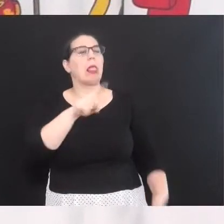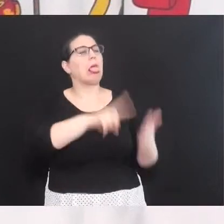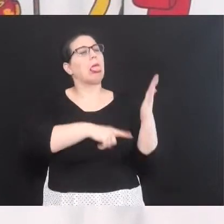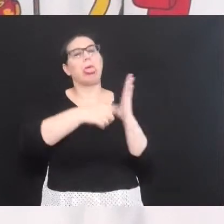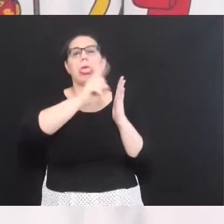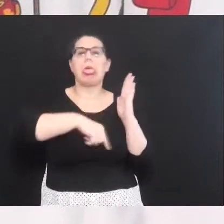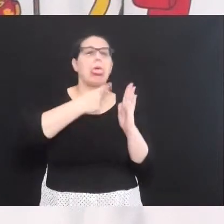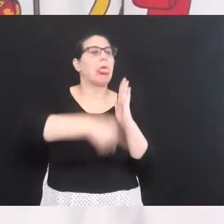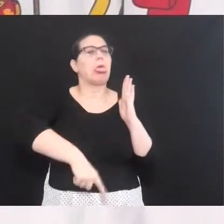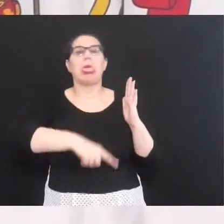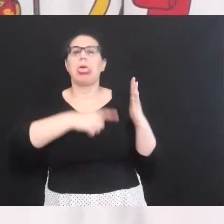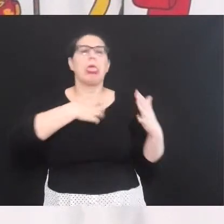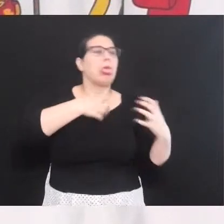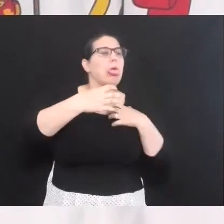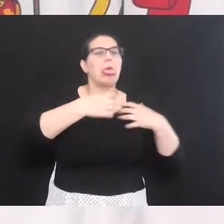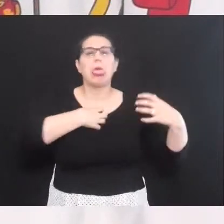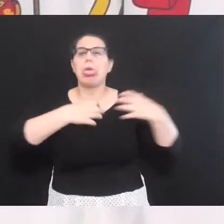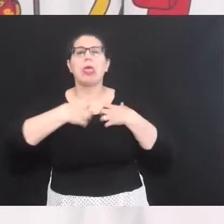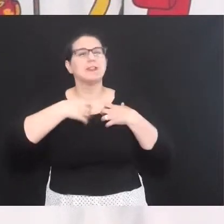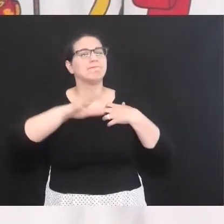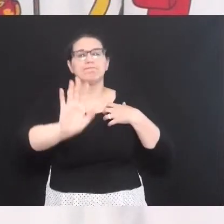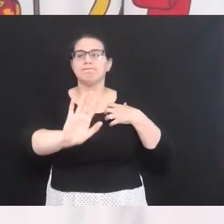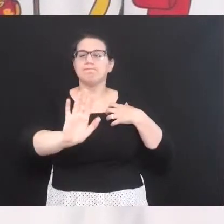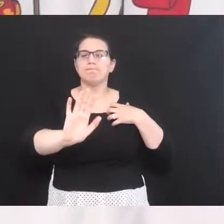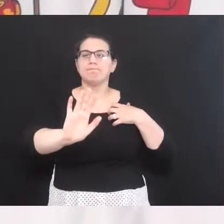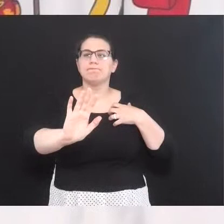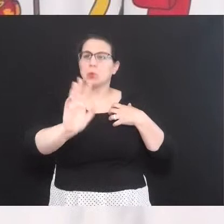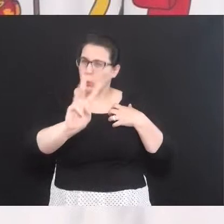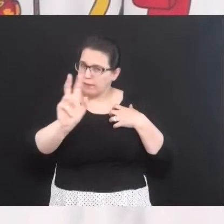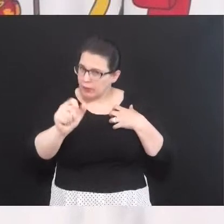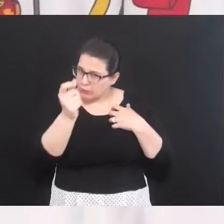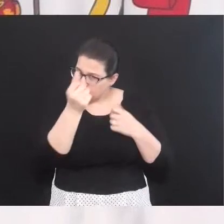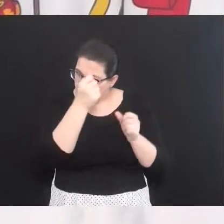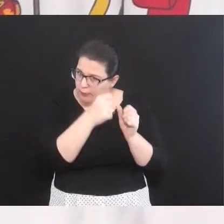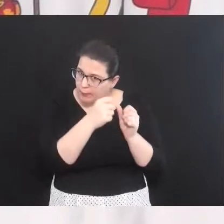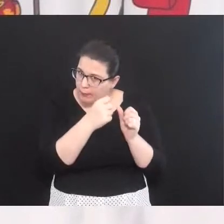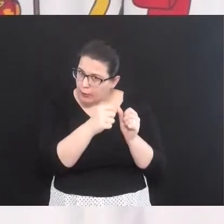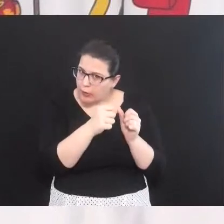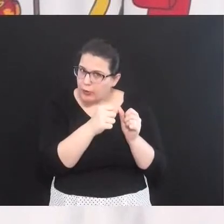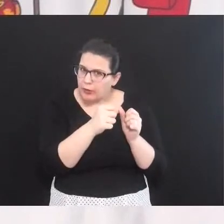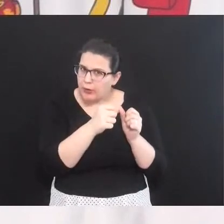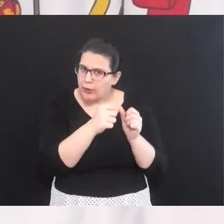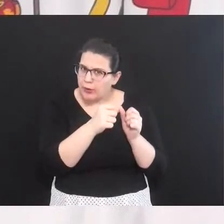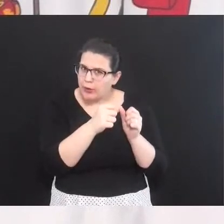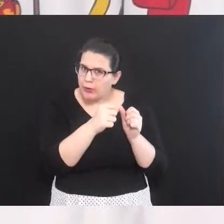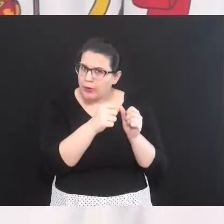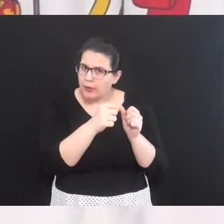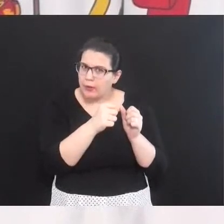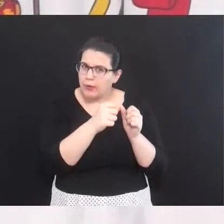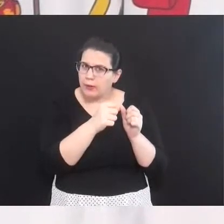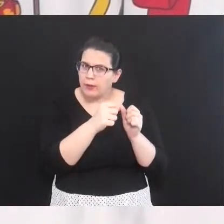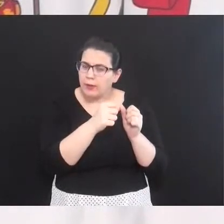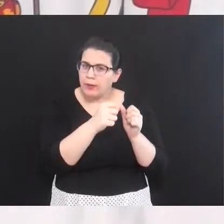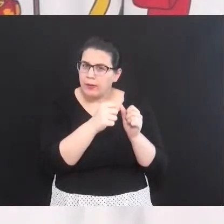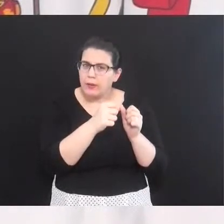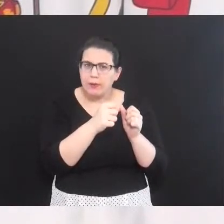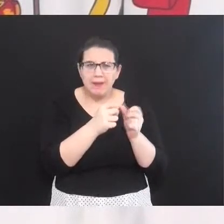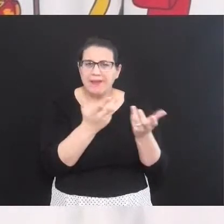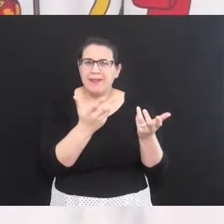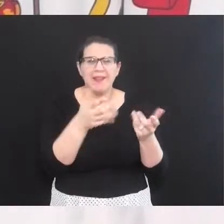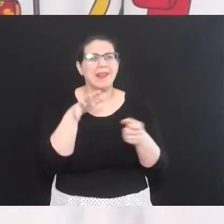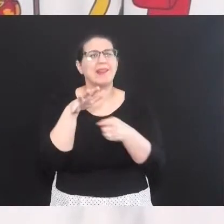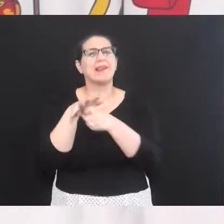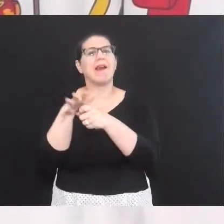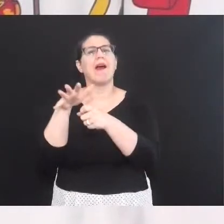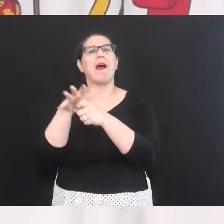each other. Remember just one thing in West Virginia that absolutely is ever so clear to me. We got enough people on the